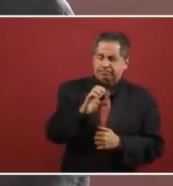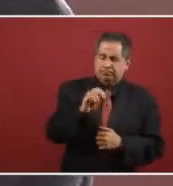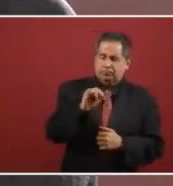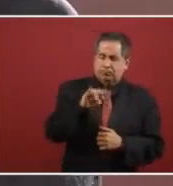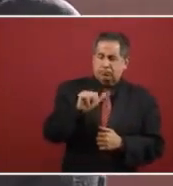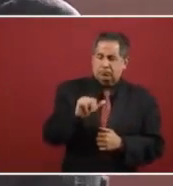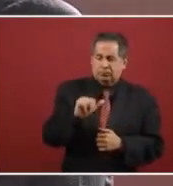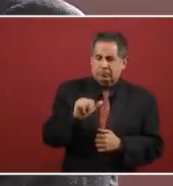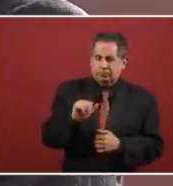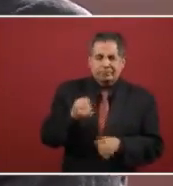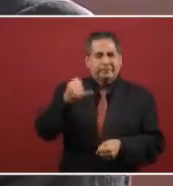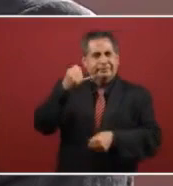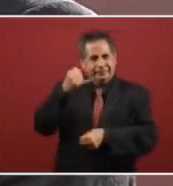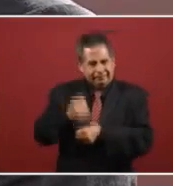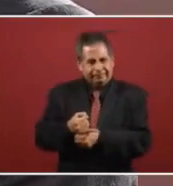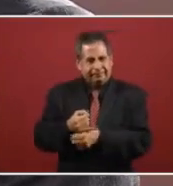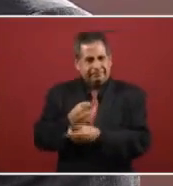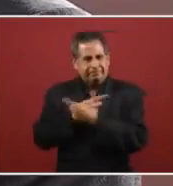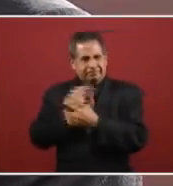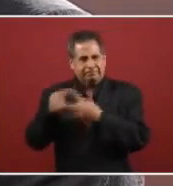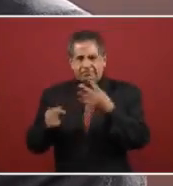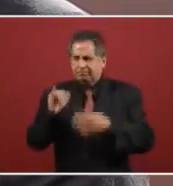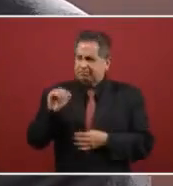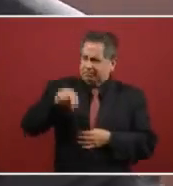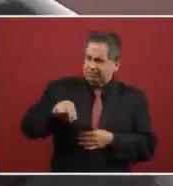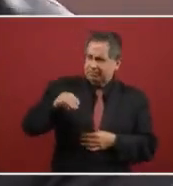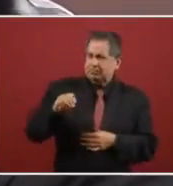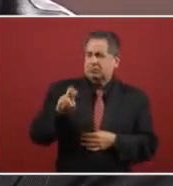economy immoral.